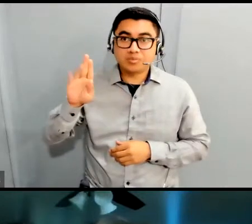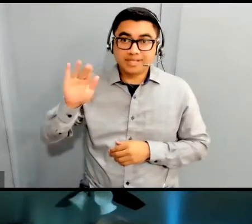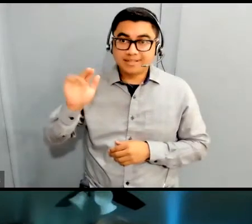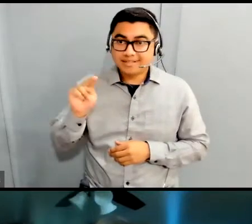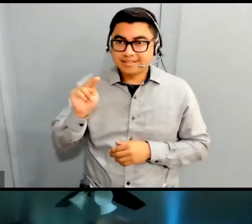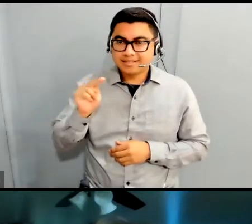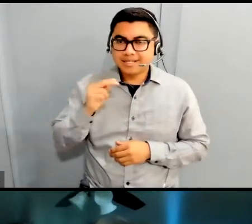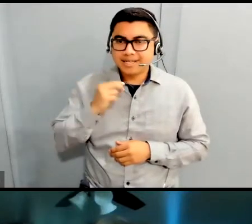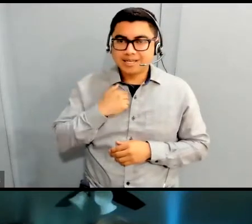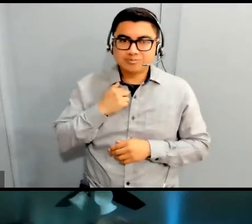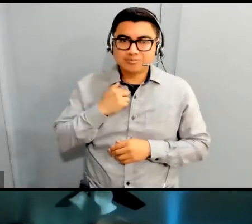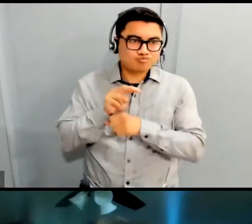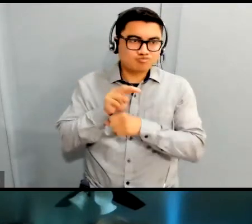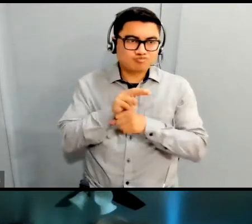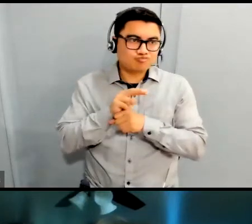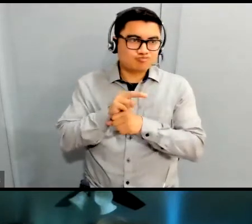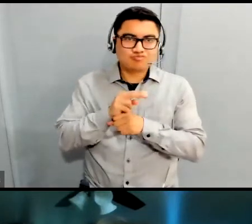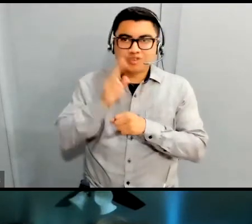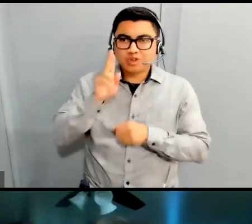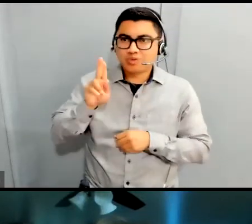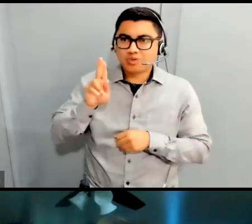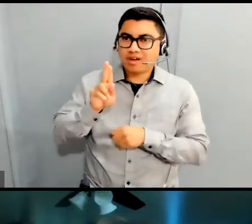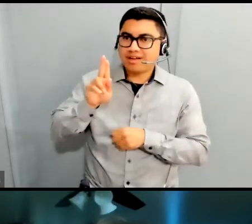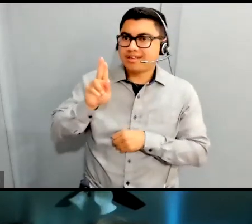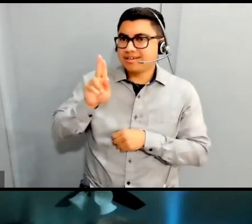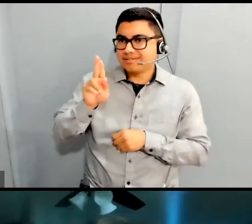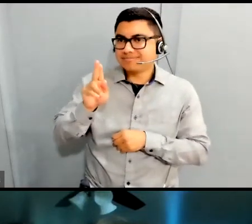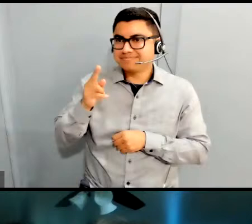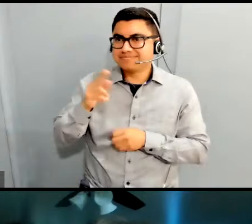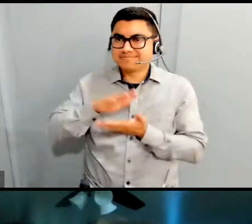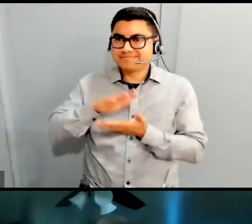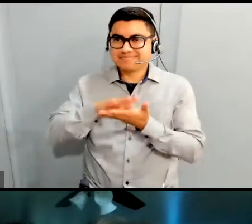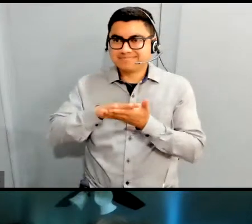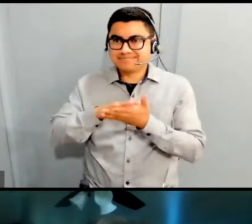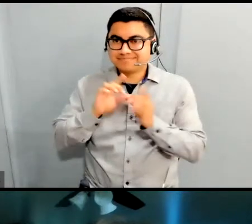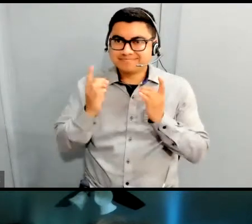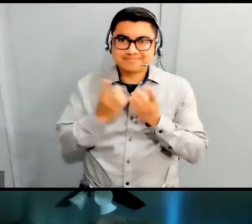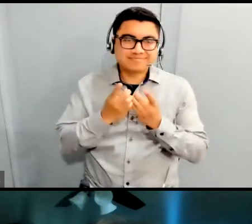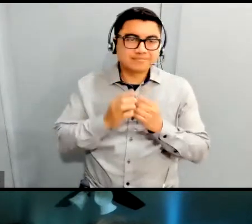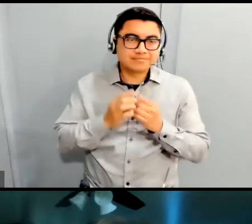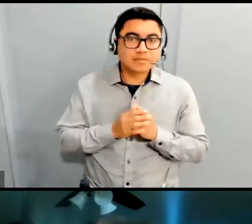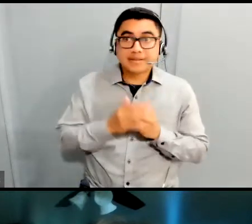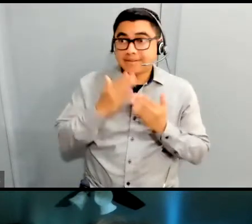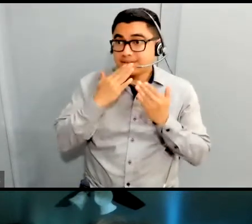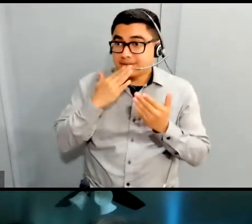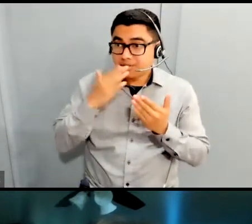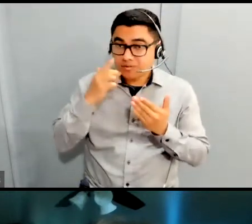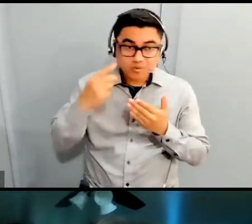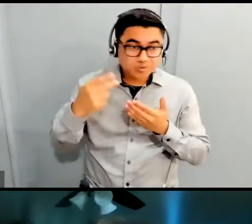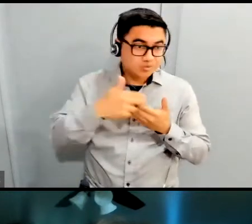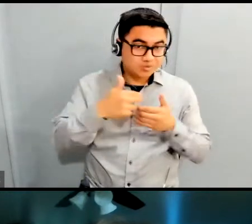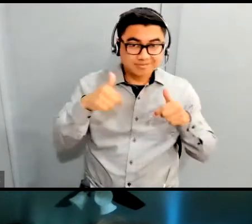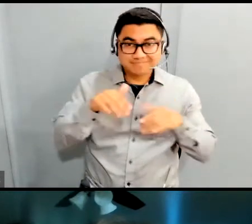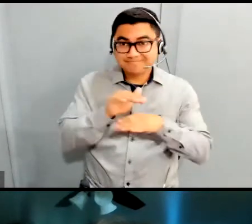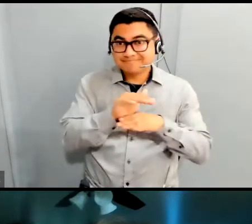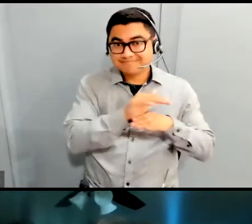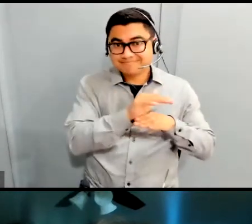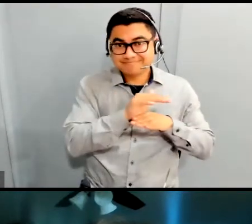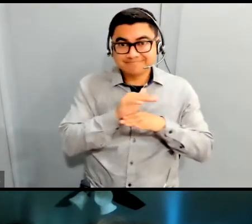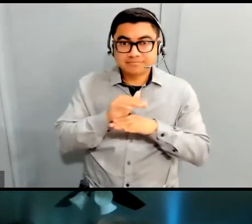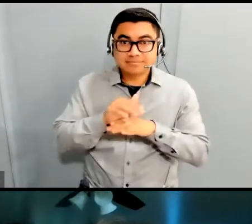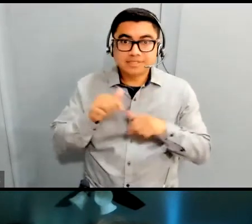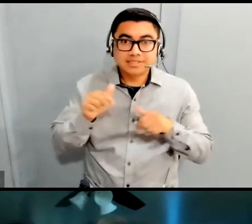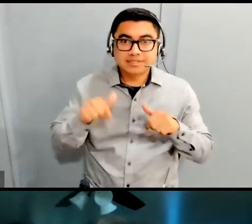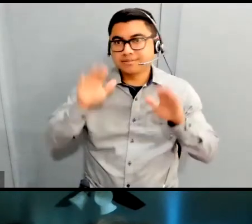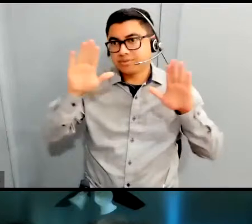School District, and thank you so much for joining us tonight if you are tuning in. We have some great information for